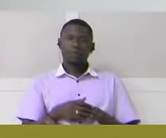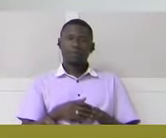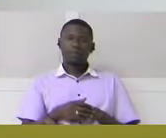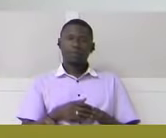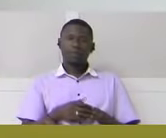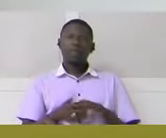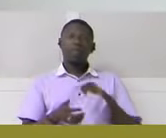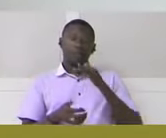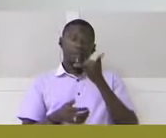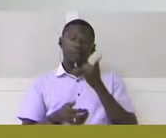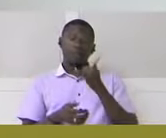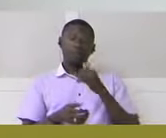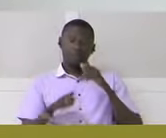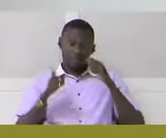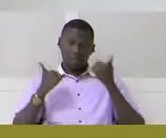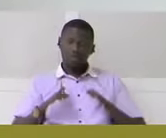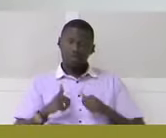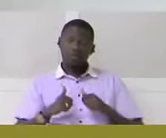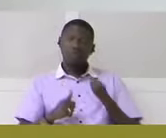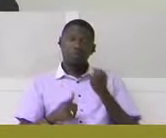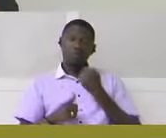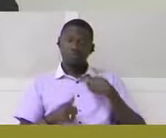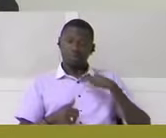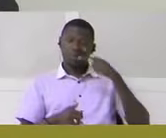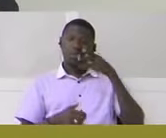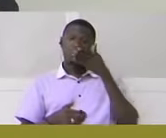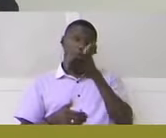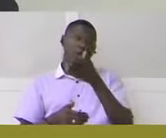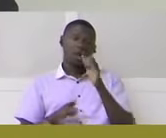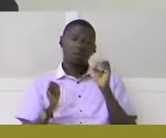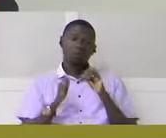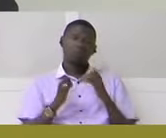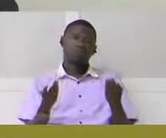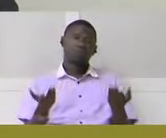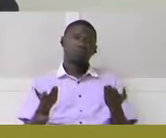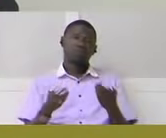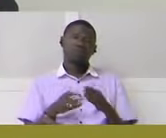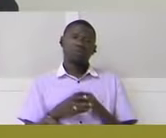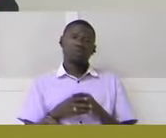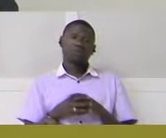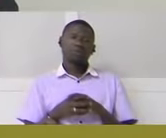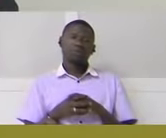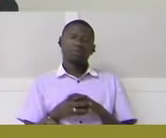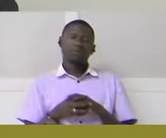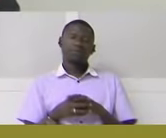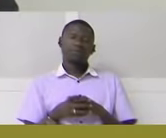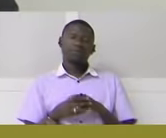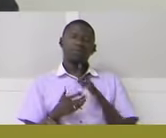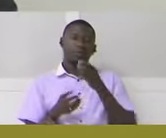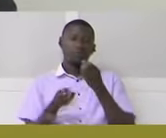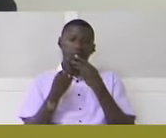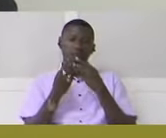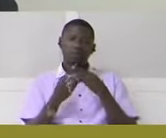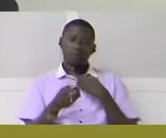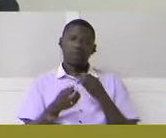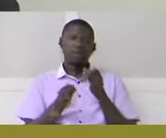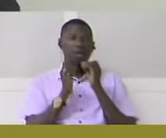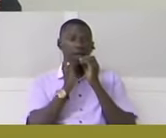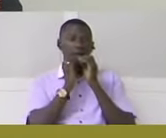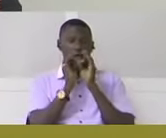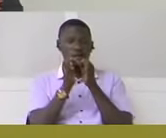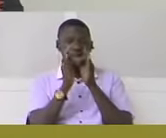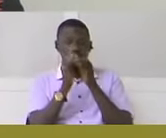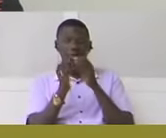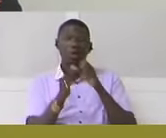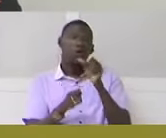dente balan nola wala karo manta nungye. We know that you were not there, but you've told us of other instances where you were informed by other drivers or your convoy